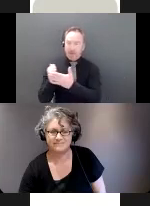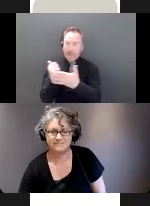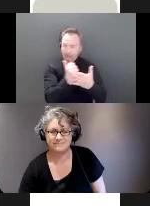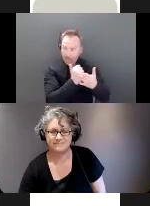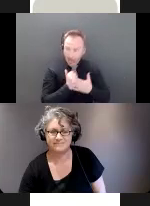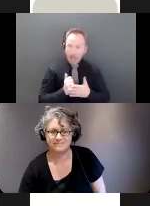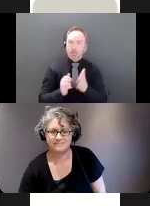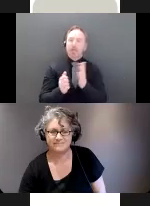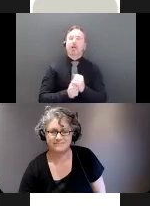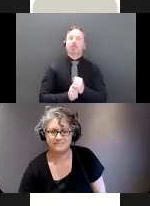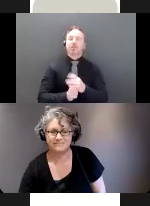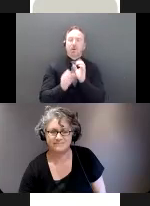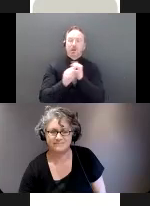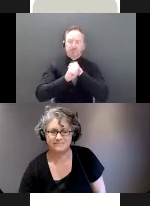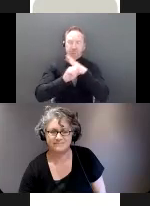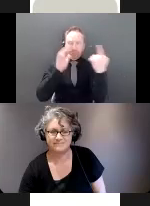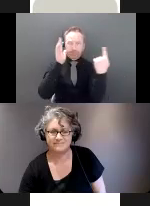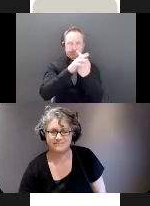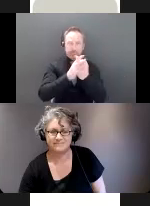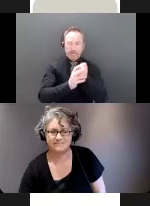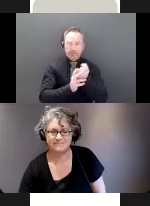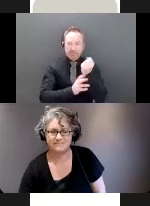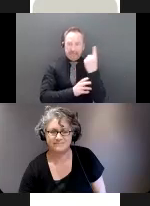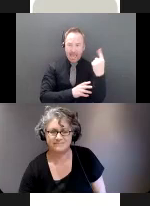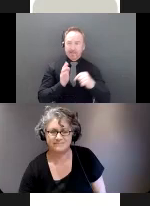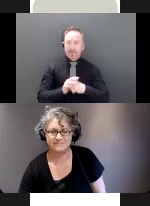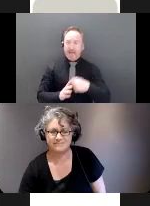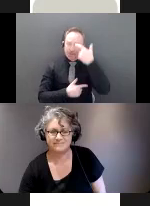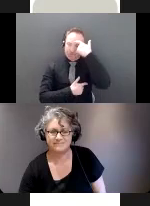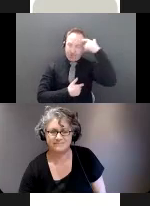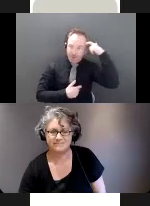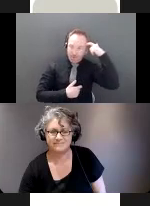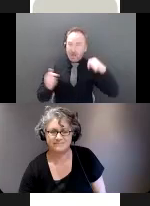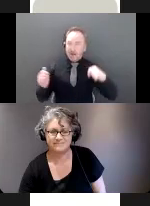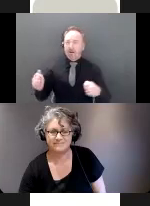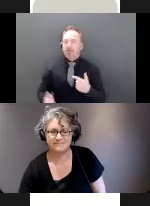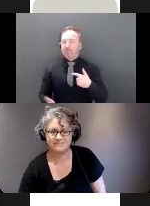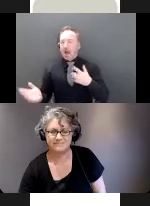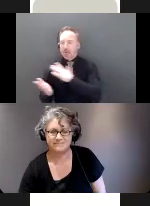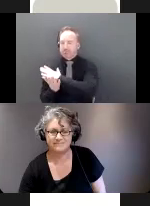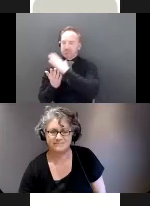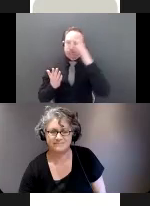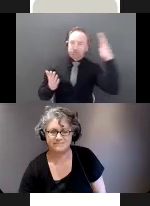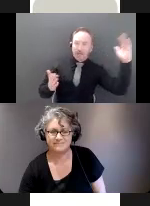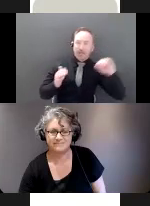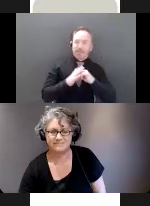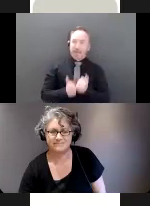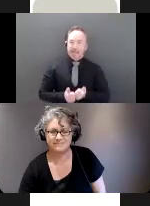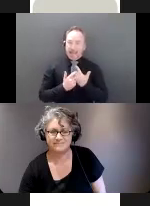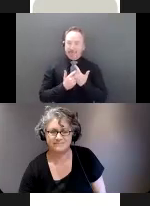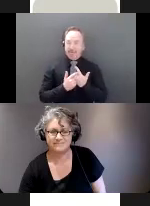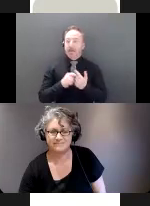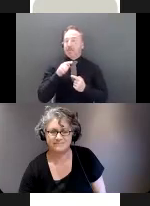and visualize the neurobiology of trauma across the lifespan. So you can check that out. It's its own application, but also